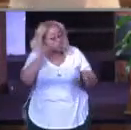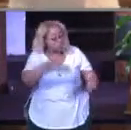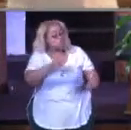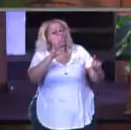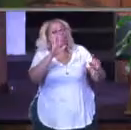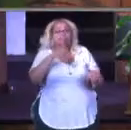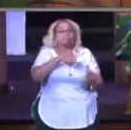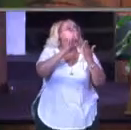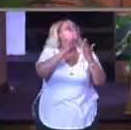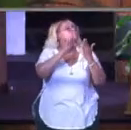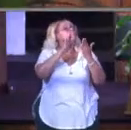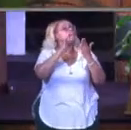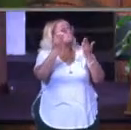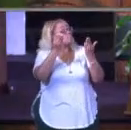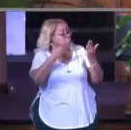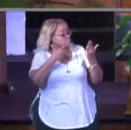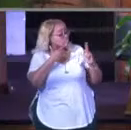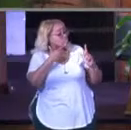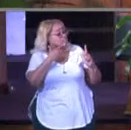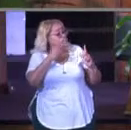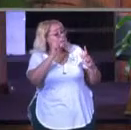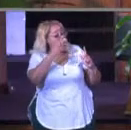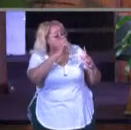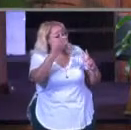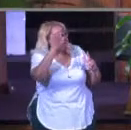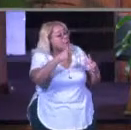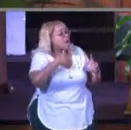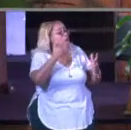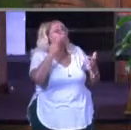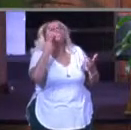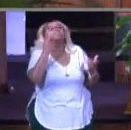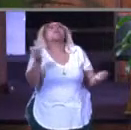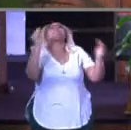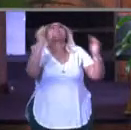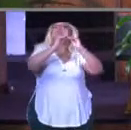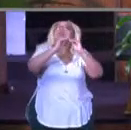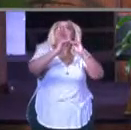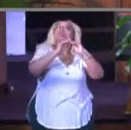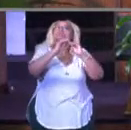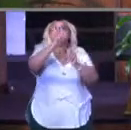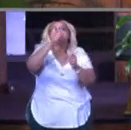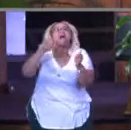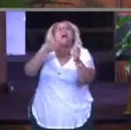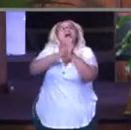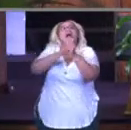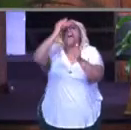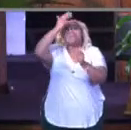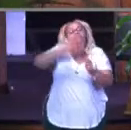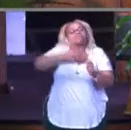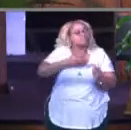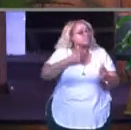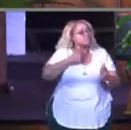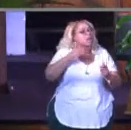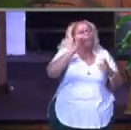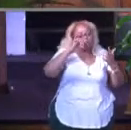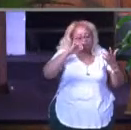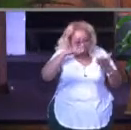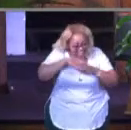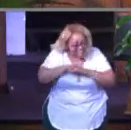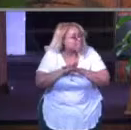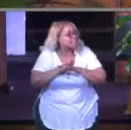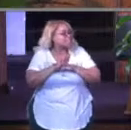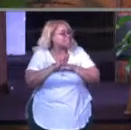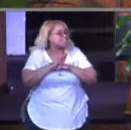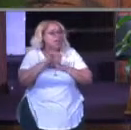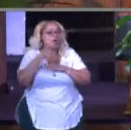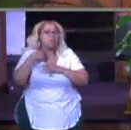at you in the face. If you let me, oh, God, I want to see more behind the veil. I want to press in.